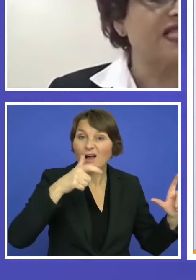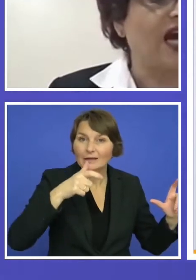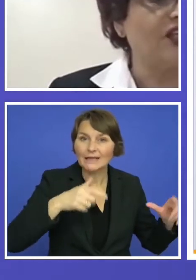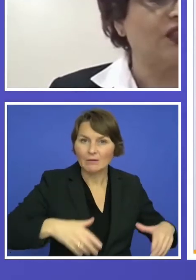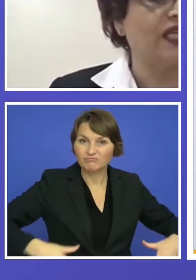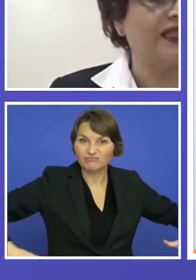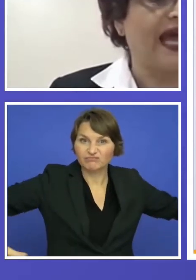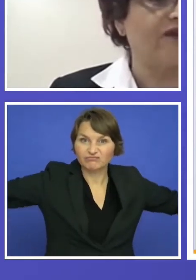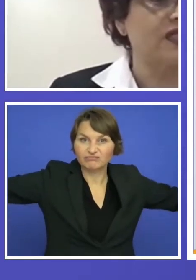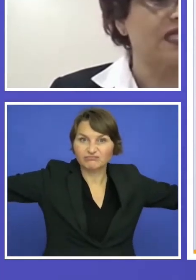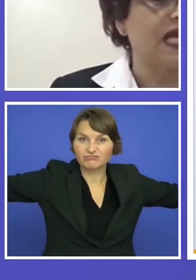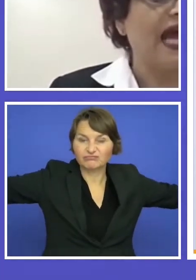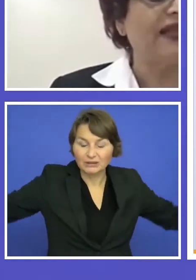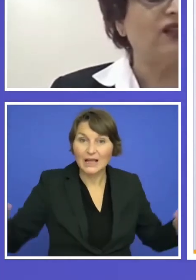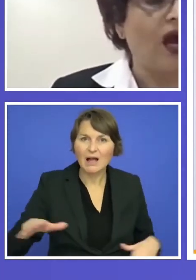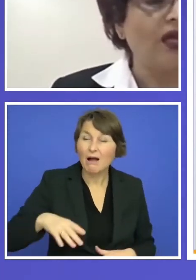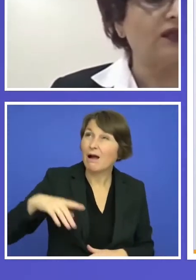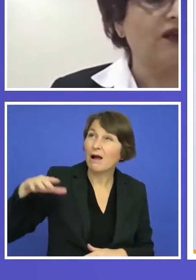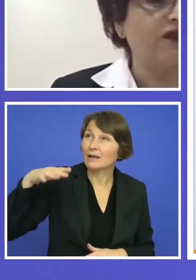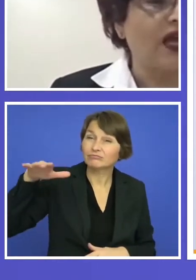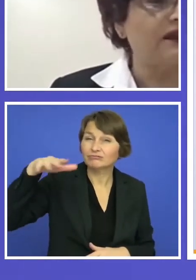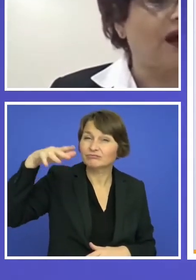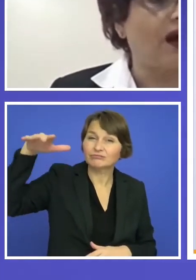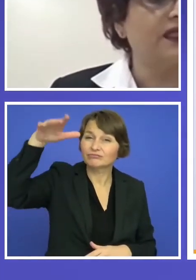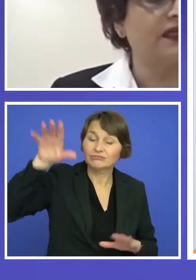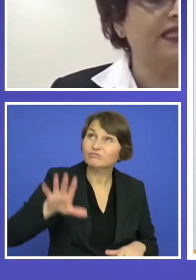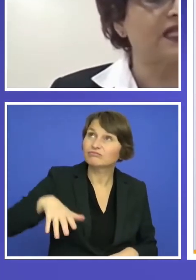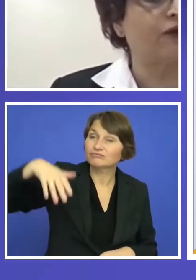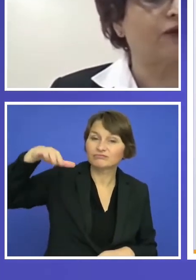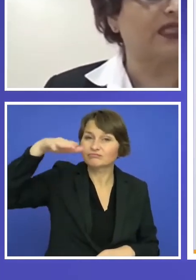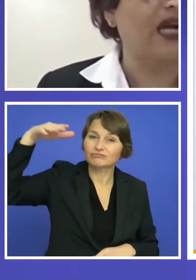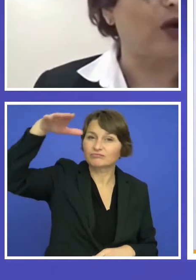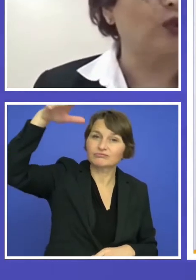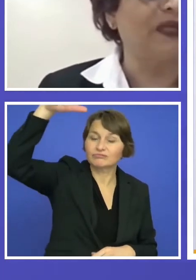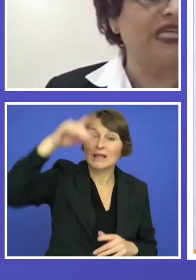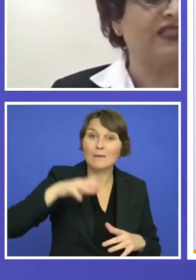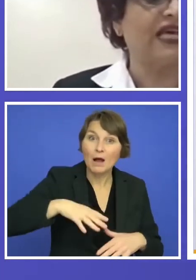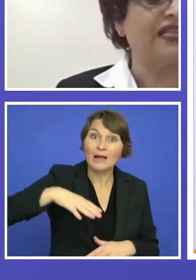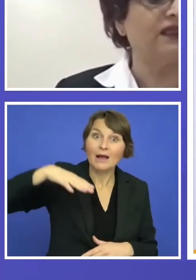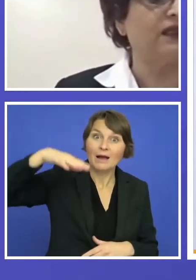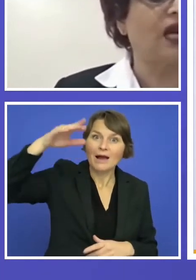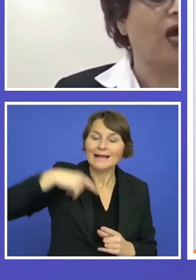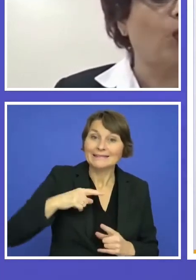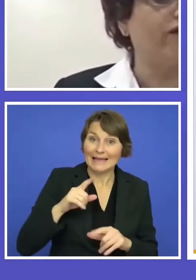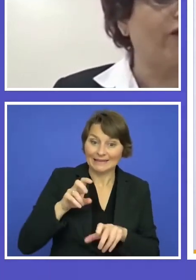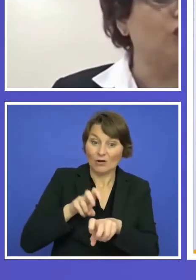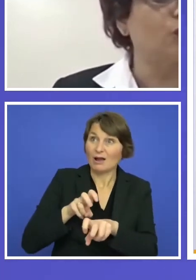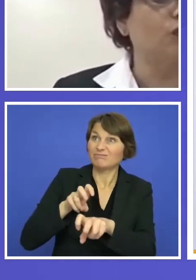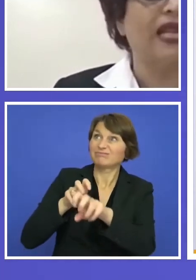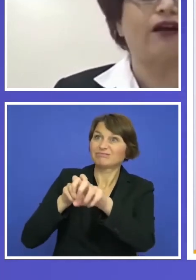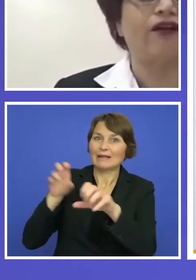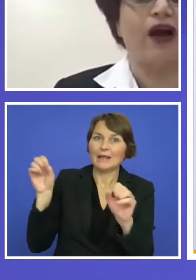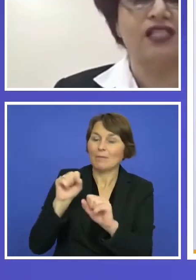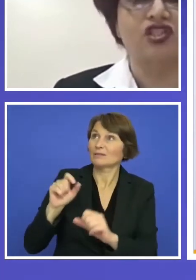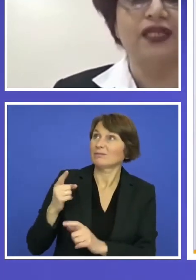to rise higher in the heavens. And the higher the flight, the harder it is for the crow to breathe, and then the crow will fall due